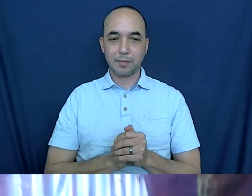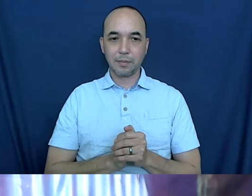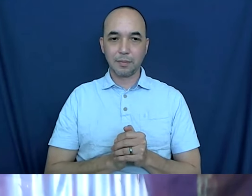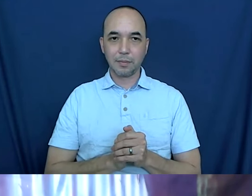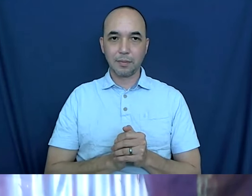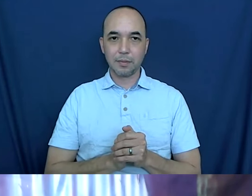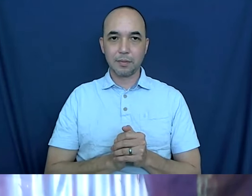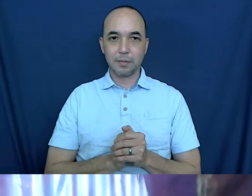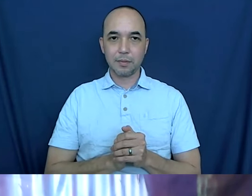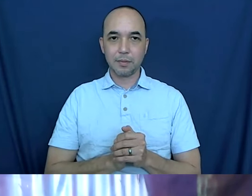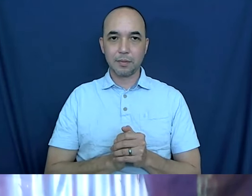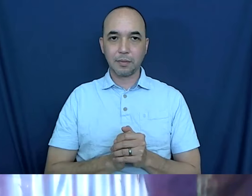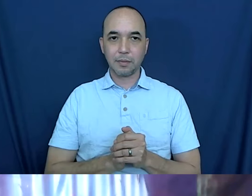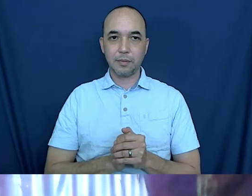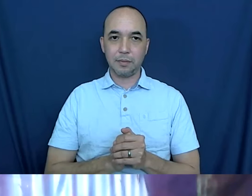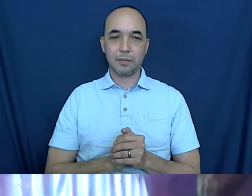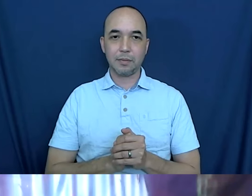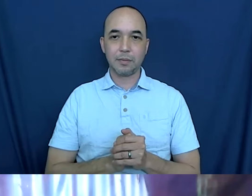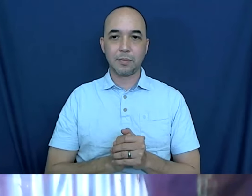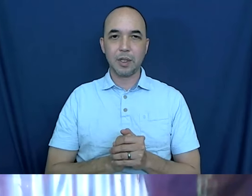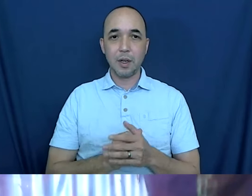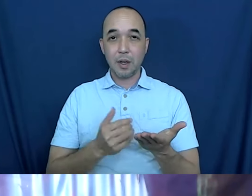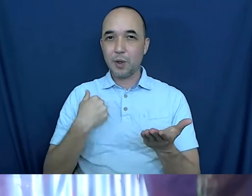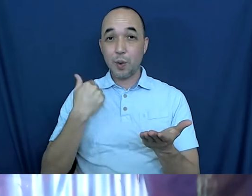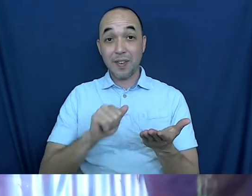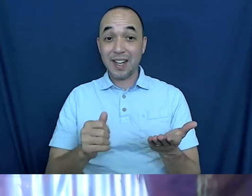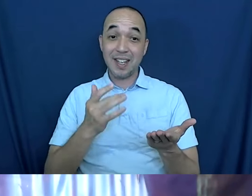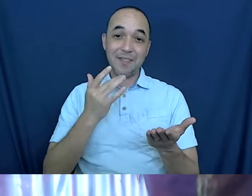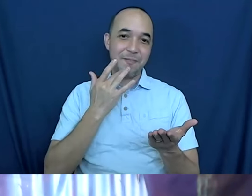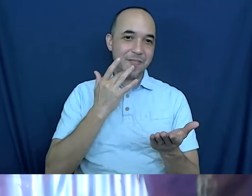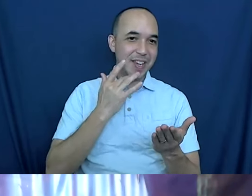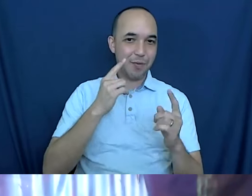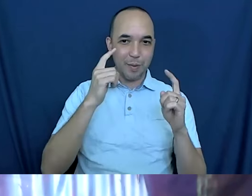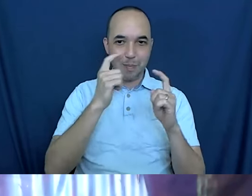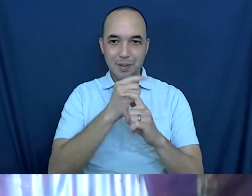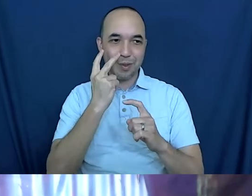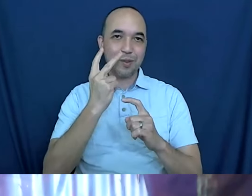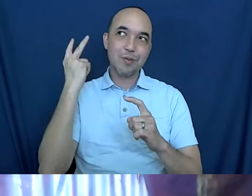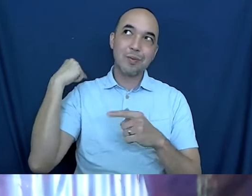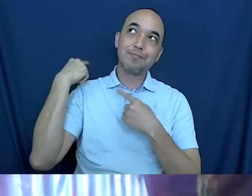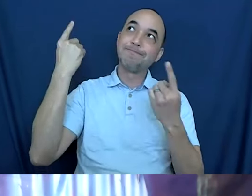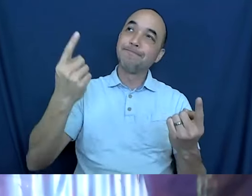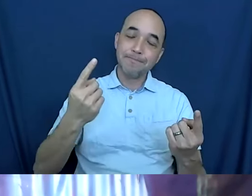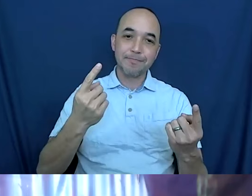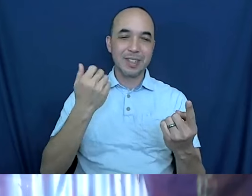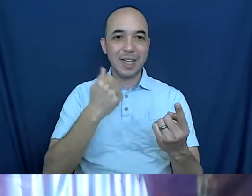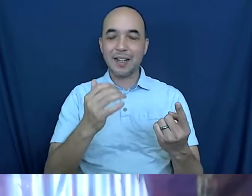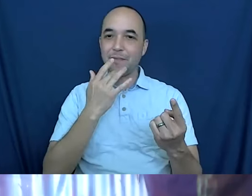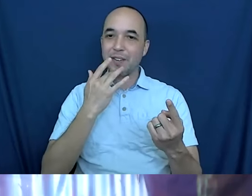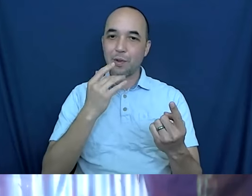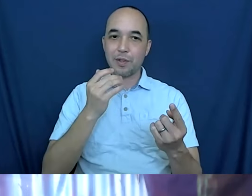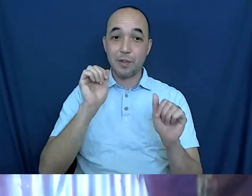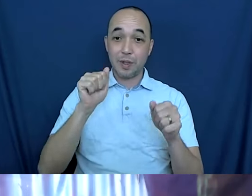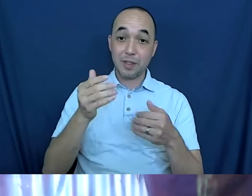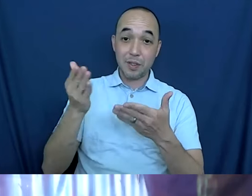What about, do you folks have any favorite puzzles of all time? Are there any other like puzzles to point people to that you would also, that